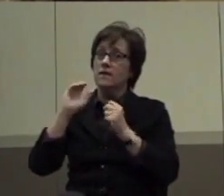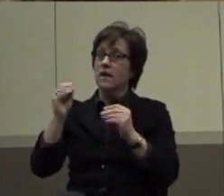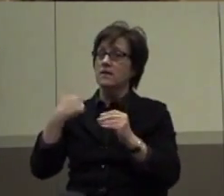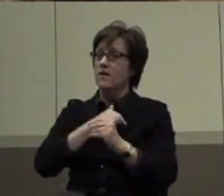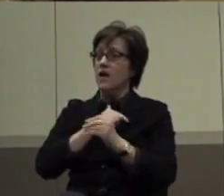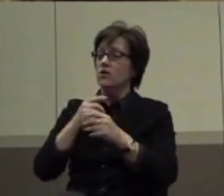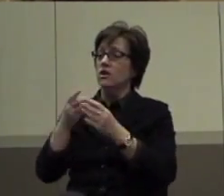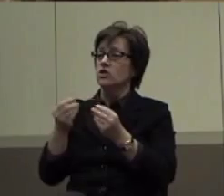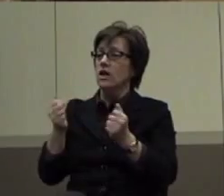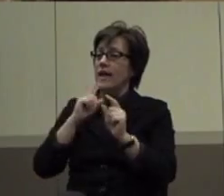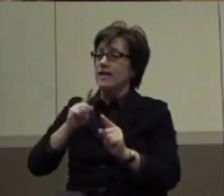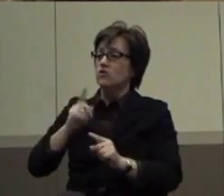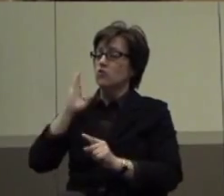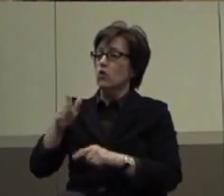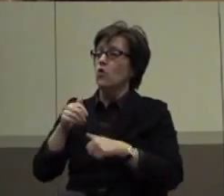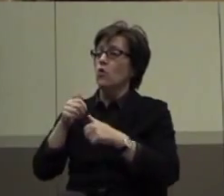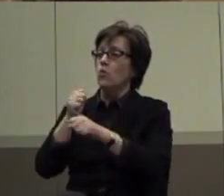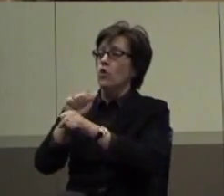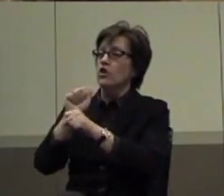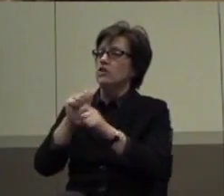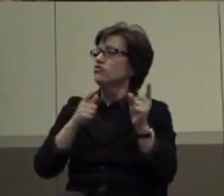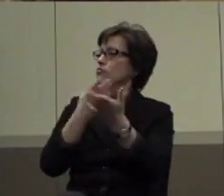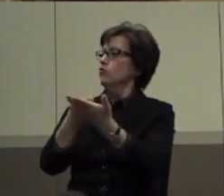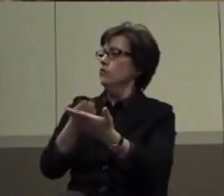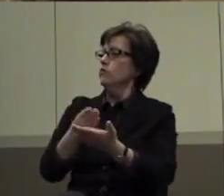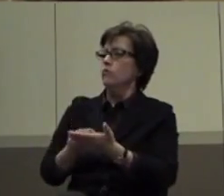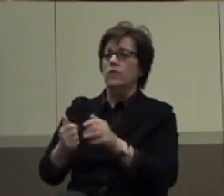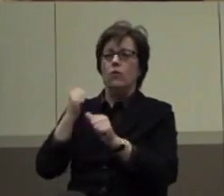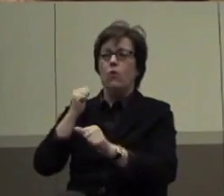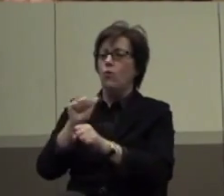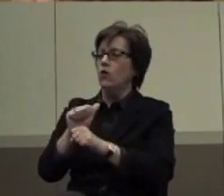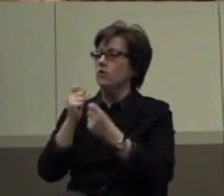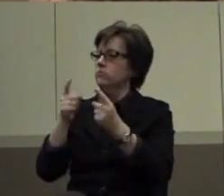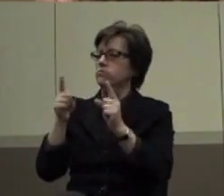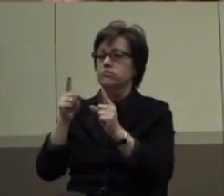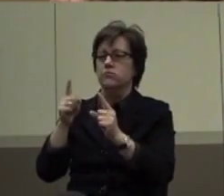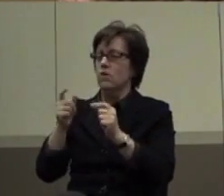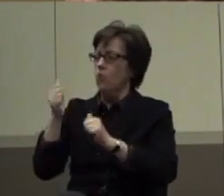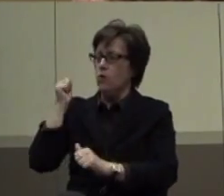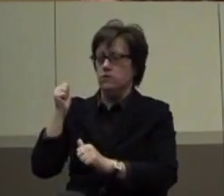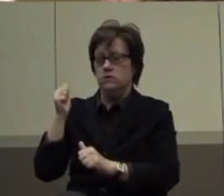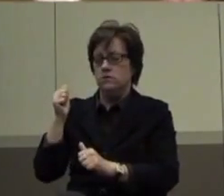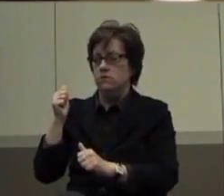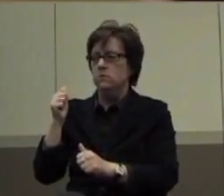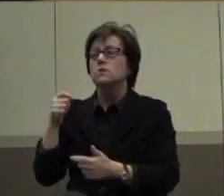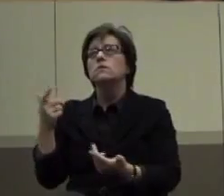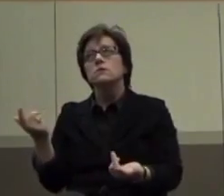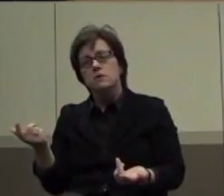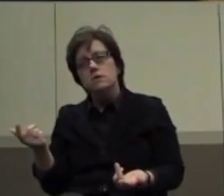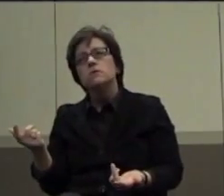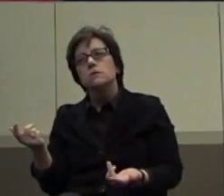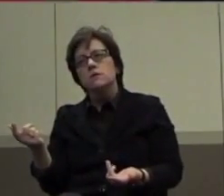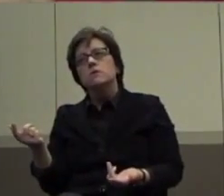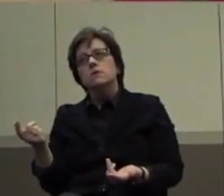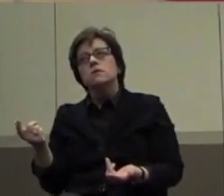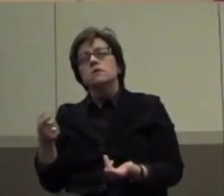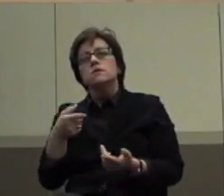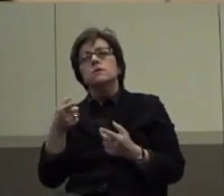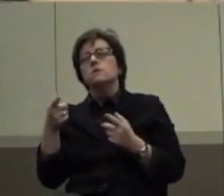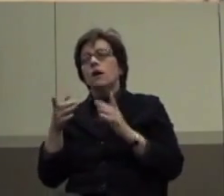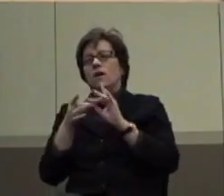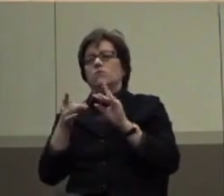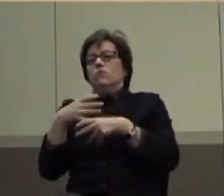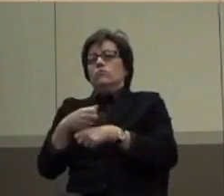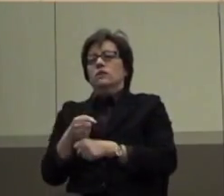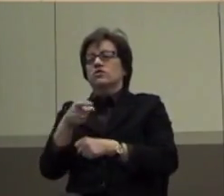So she's proving that it's just not going to happen. Right, and the comment is that she has a teacher who's, no